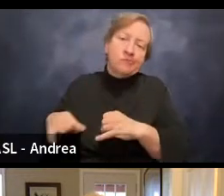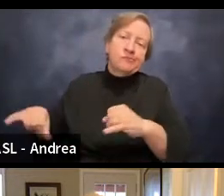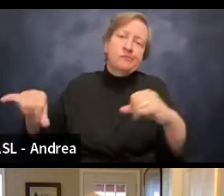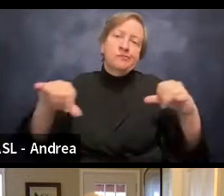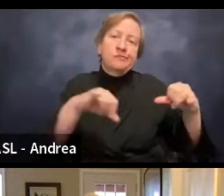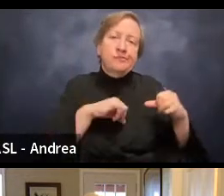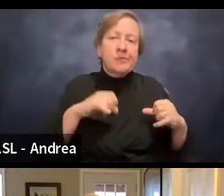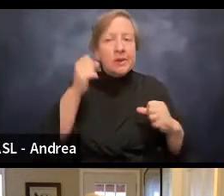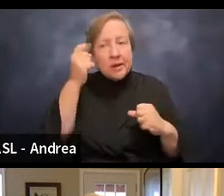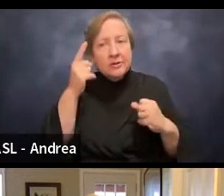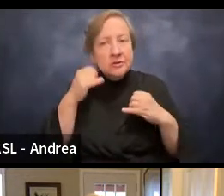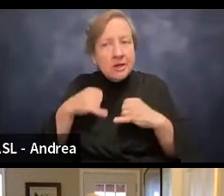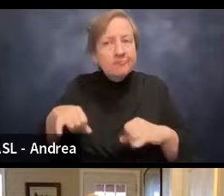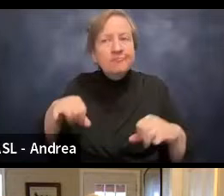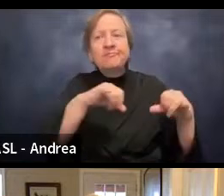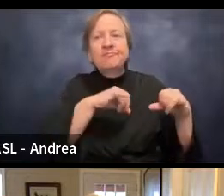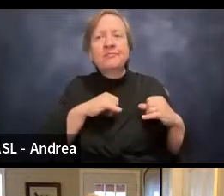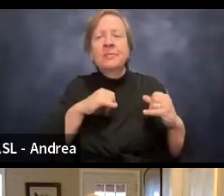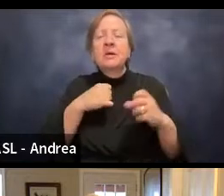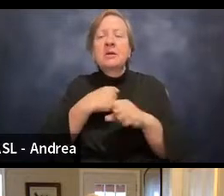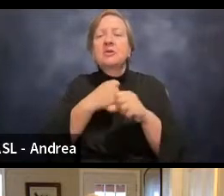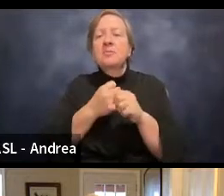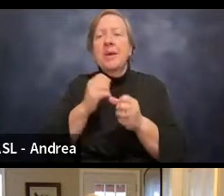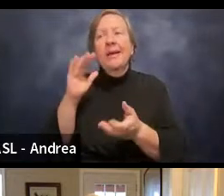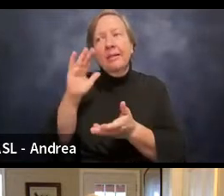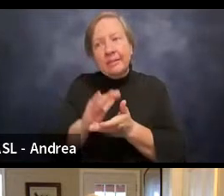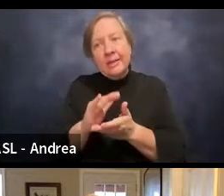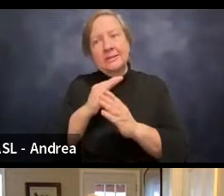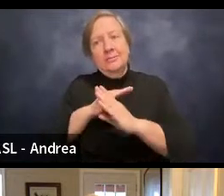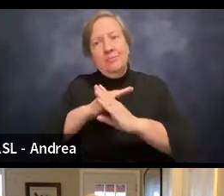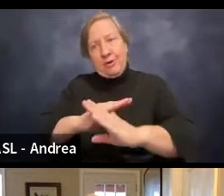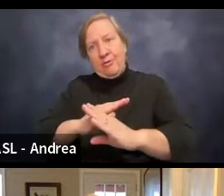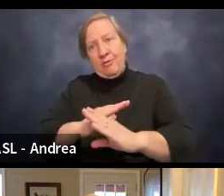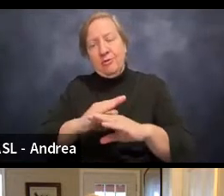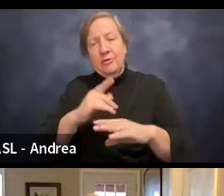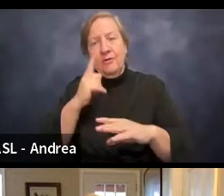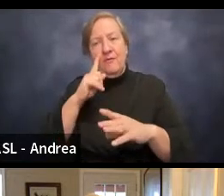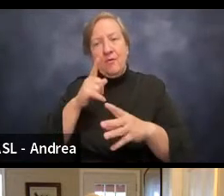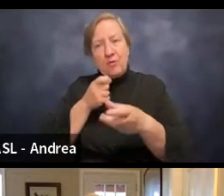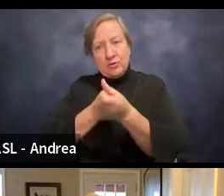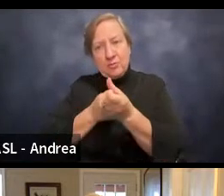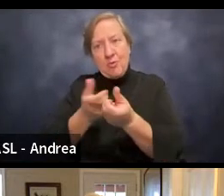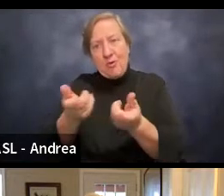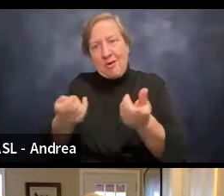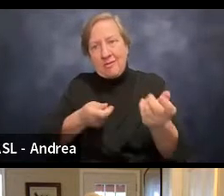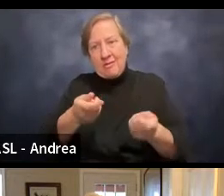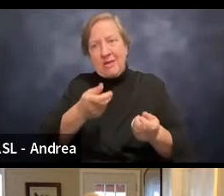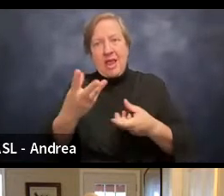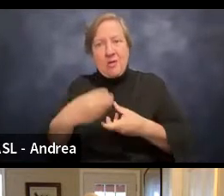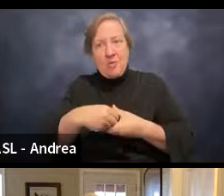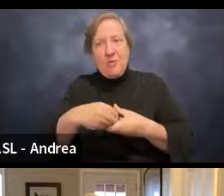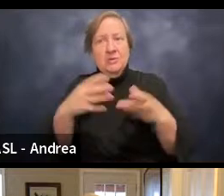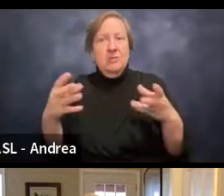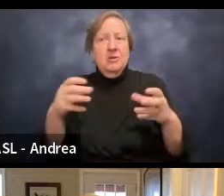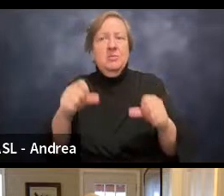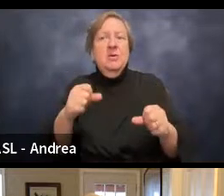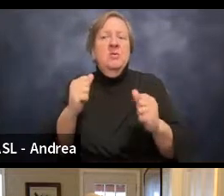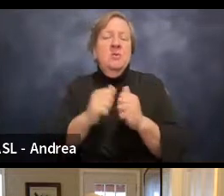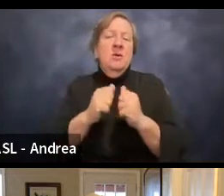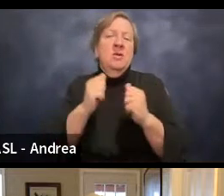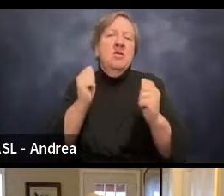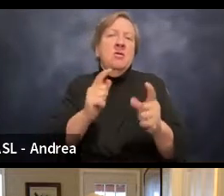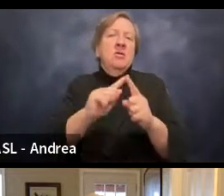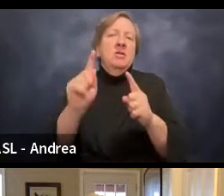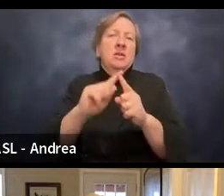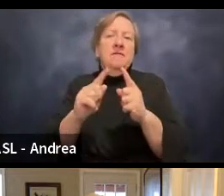same understanding to create the least amount of barriers and to support and be as inclusive as possible with all the different